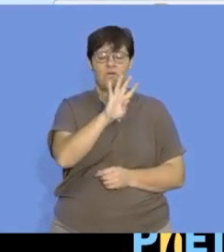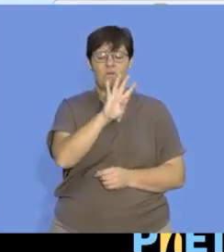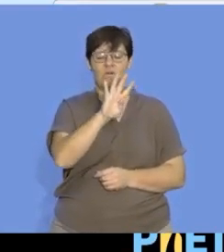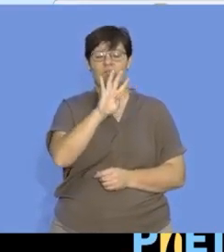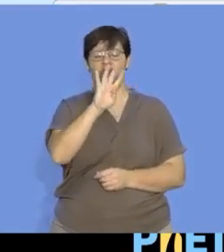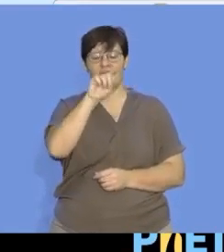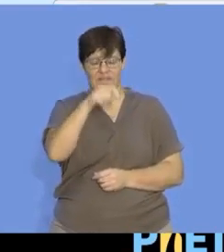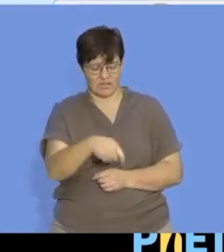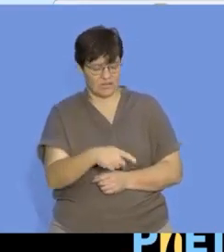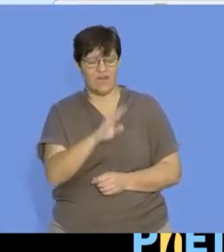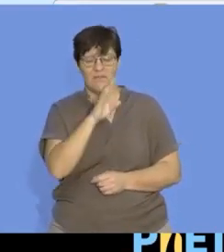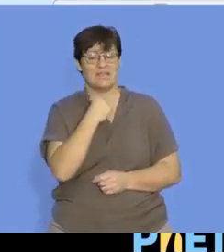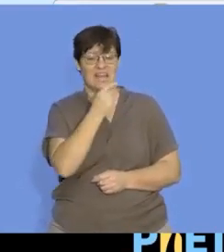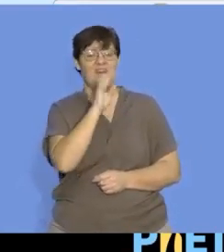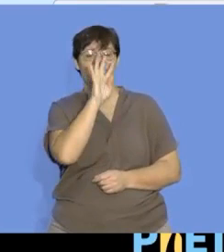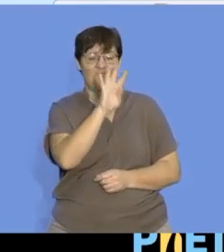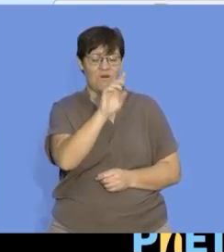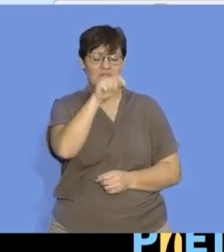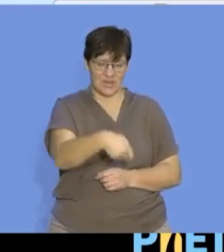4,000, I'll say this right for you,